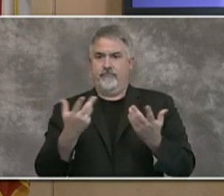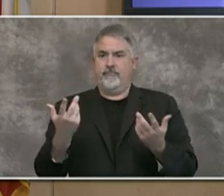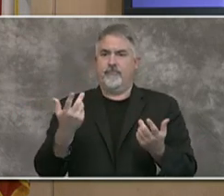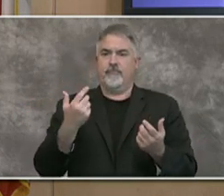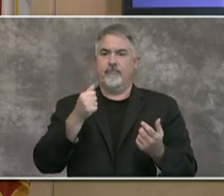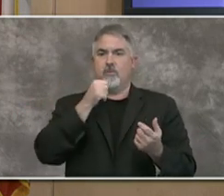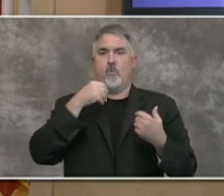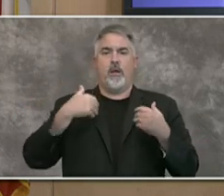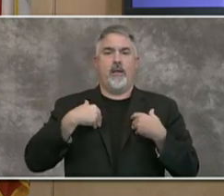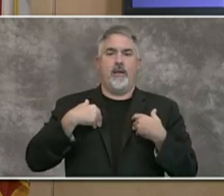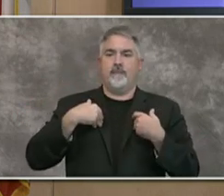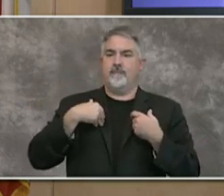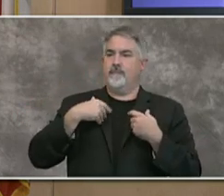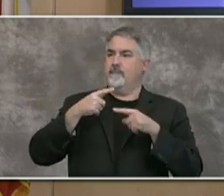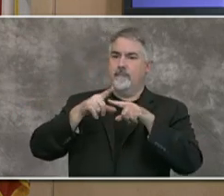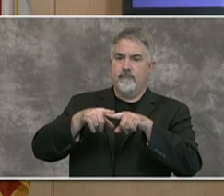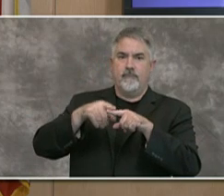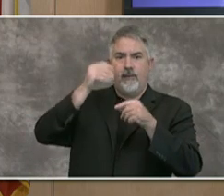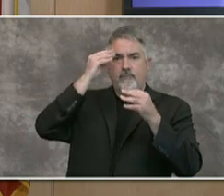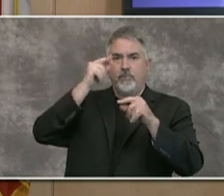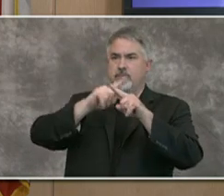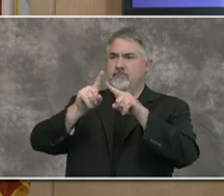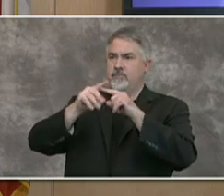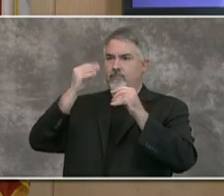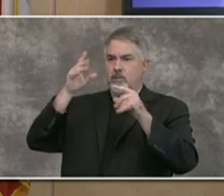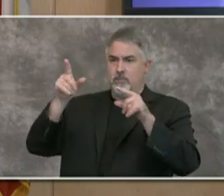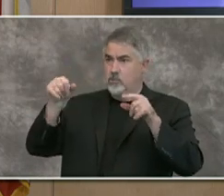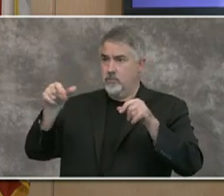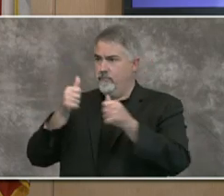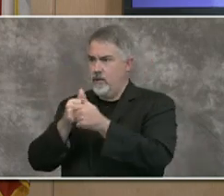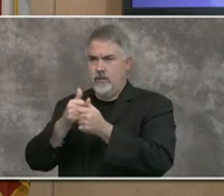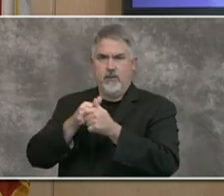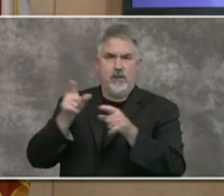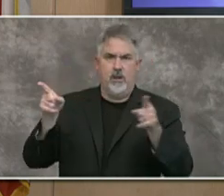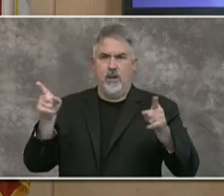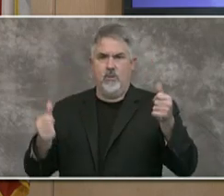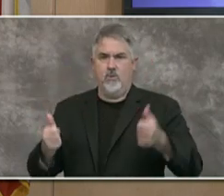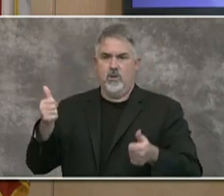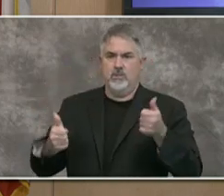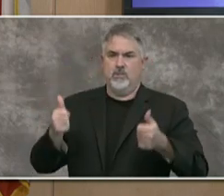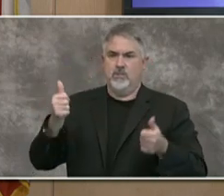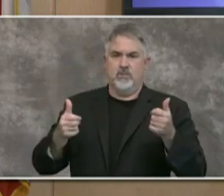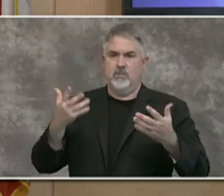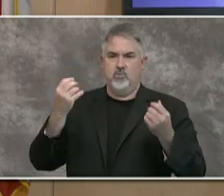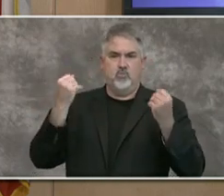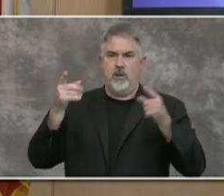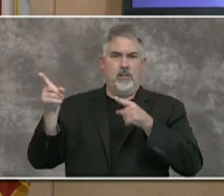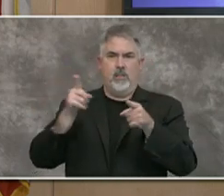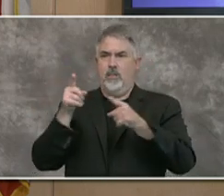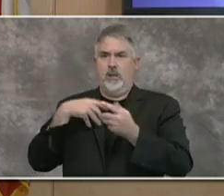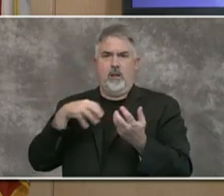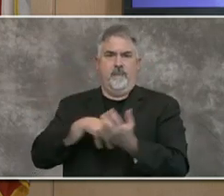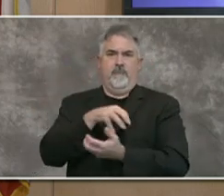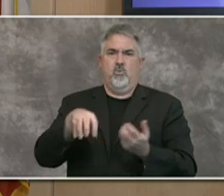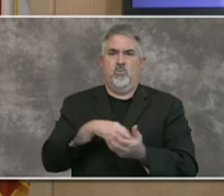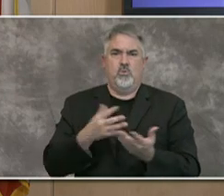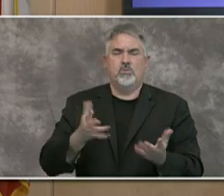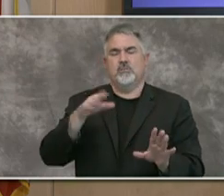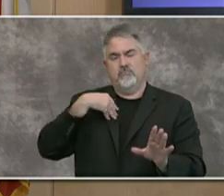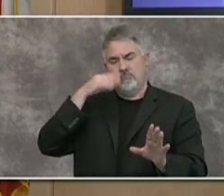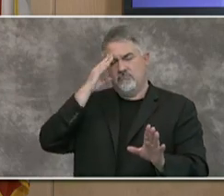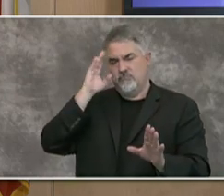enough reliable data to point us to a specific modeling that we have confidence in the underlying basis of to be